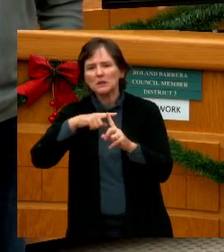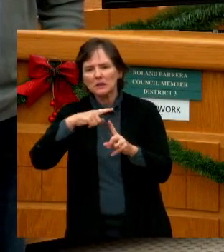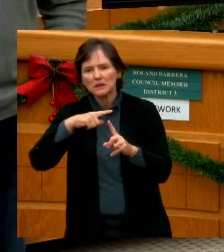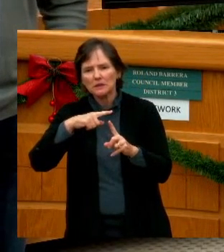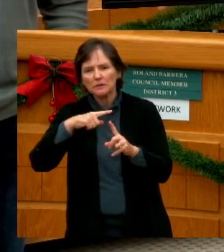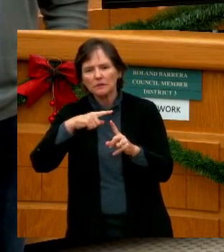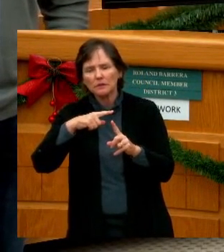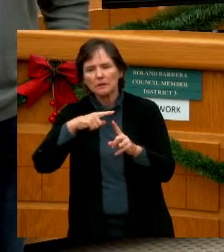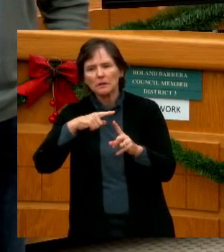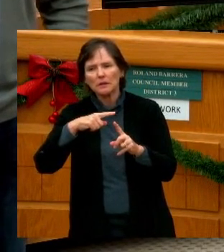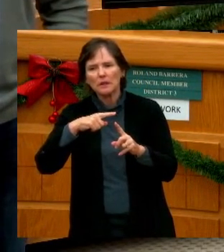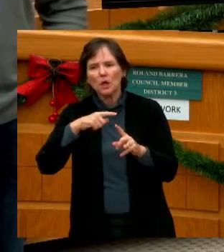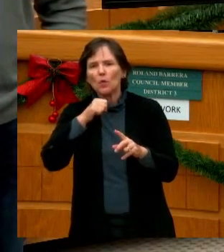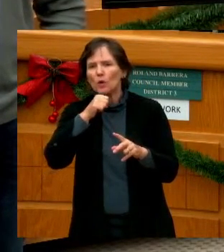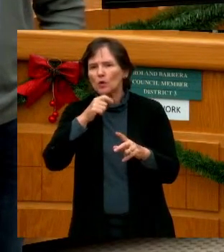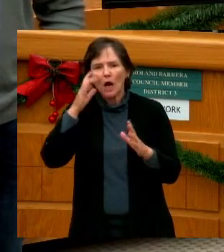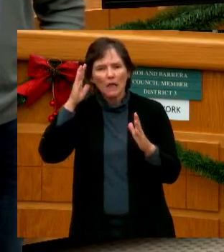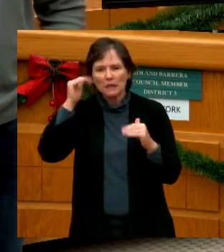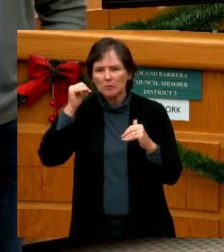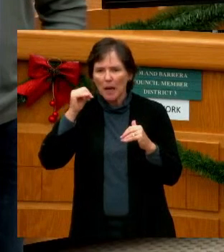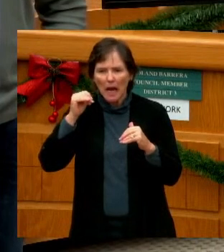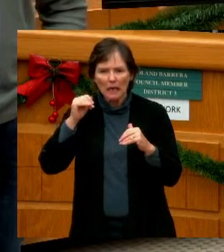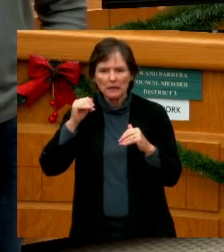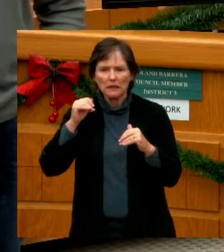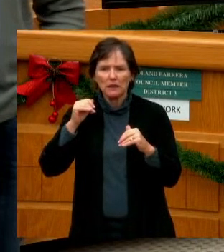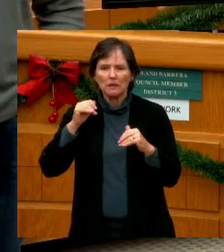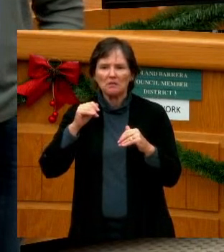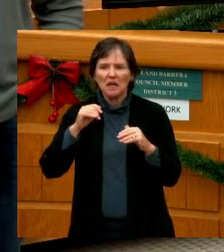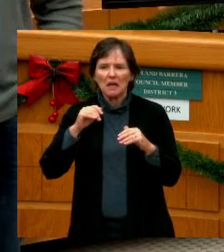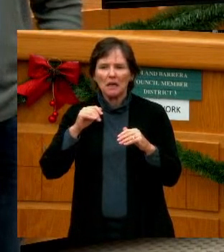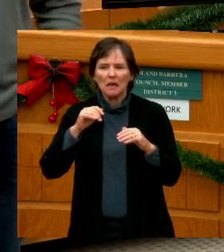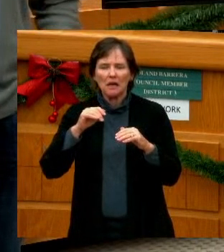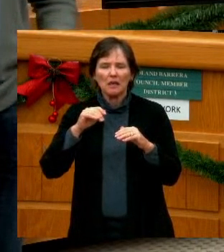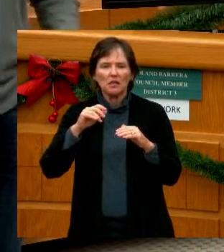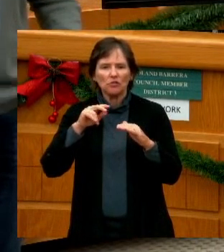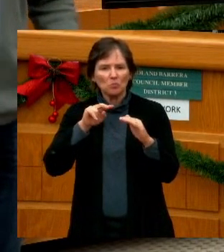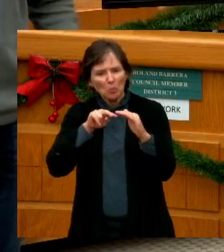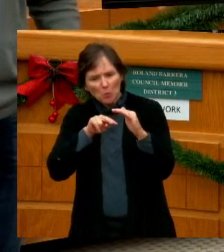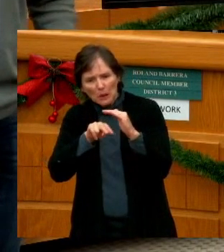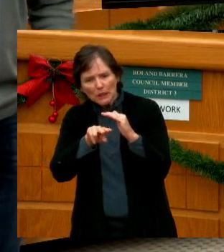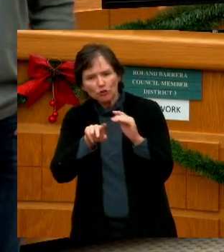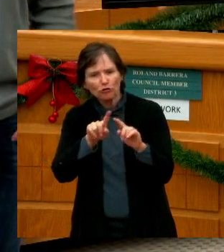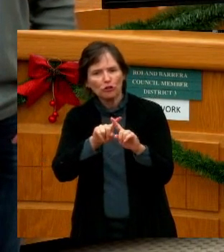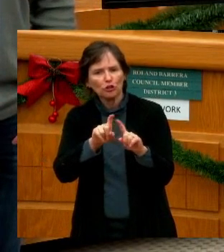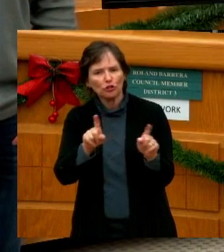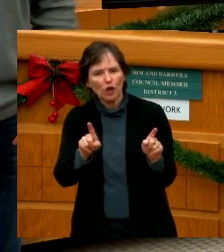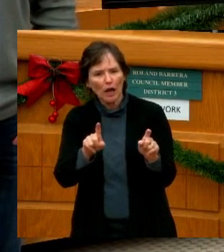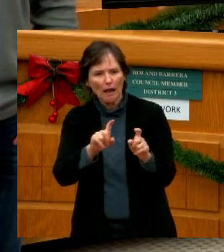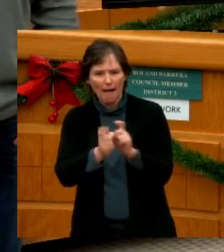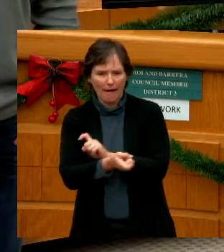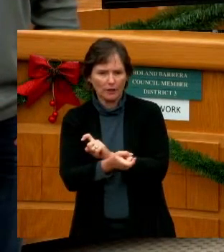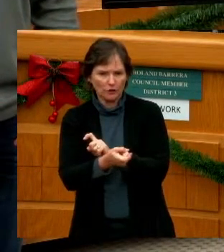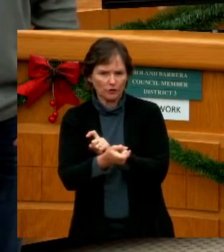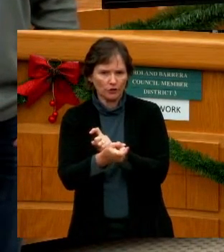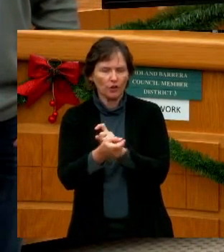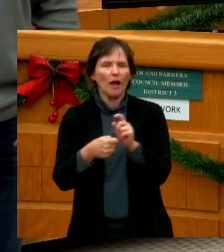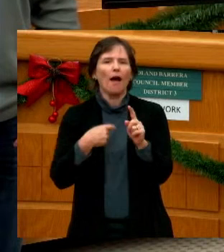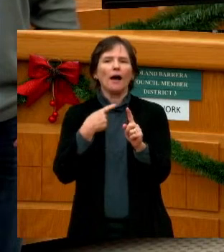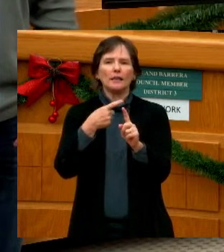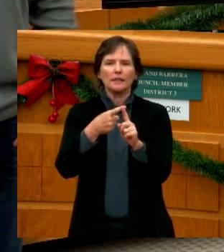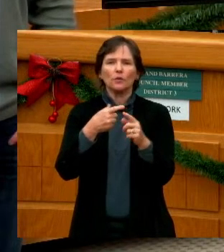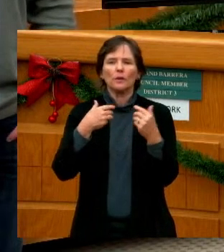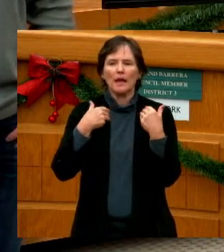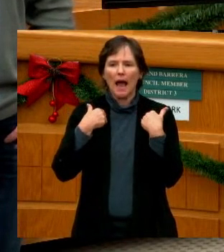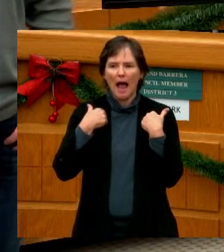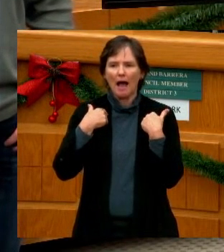We won't adjust any projections until there's a clear deviation in the number of cases, the number